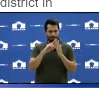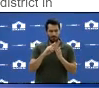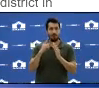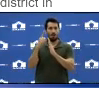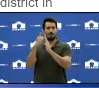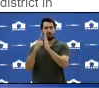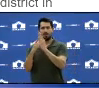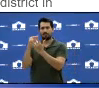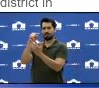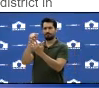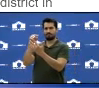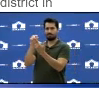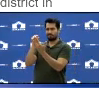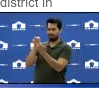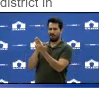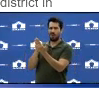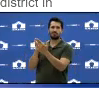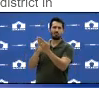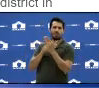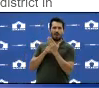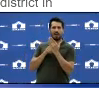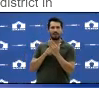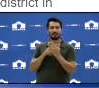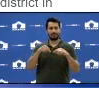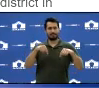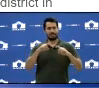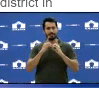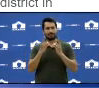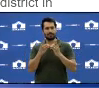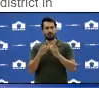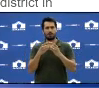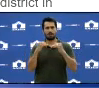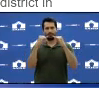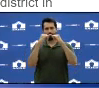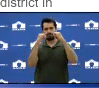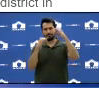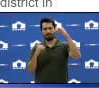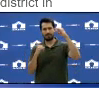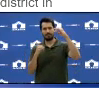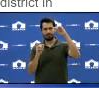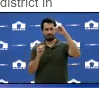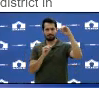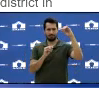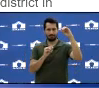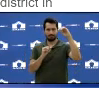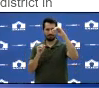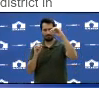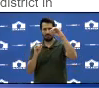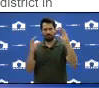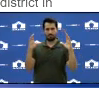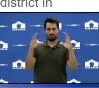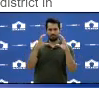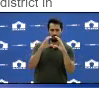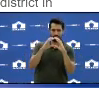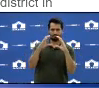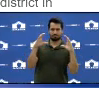law to redraw the lines of the electoral bodies that we vote for. And so in this